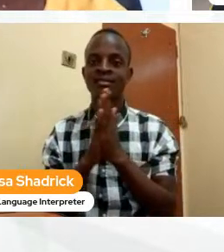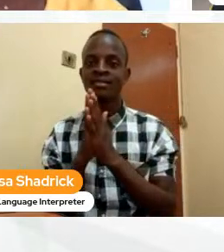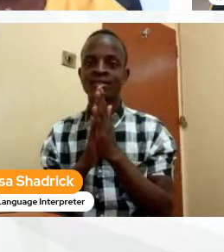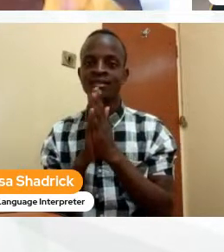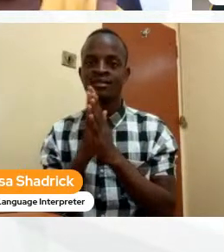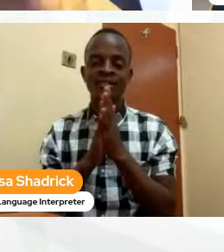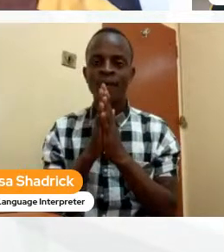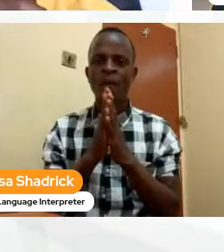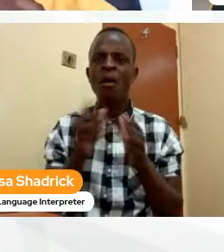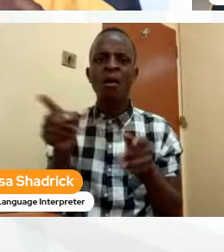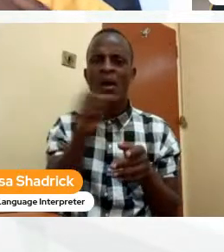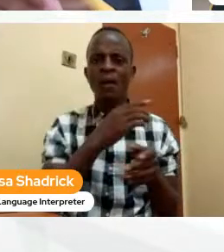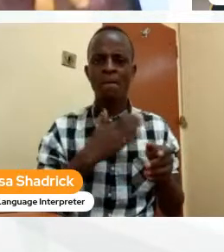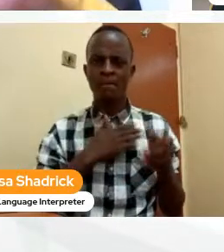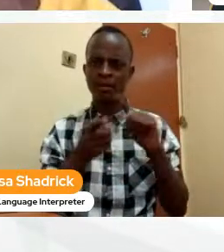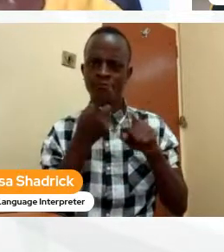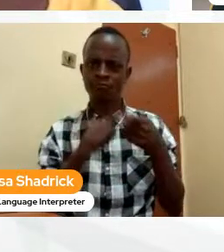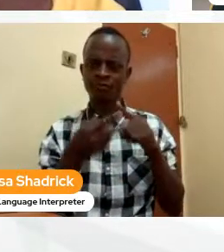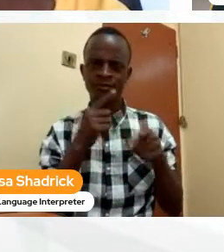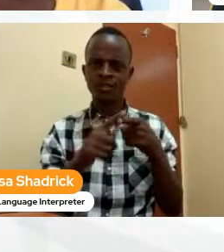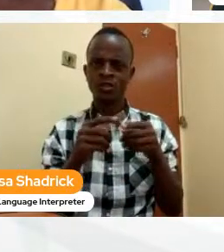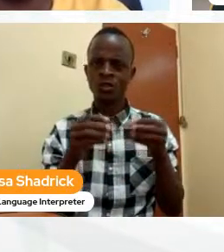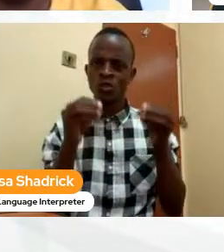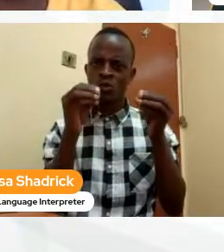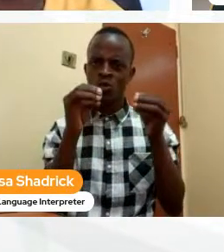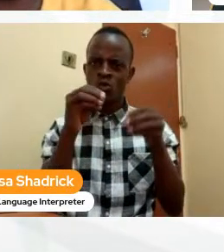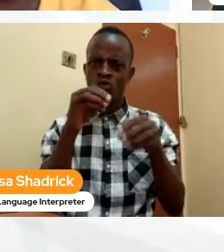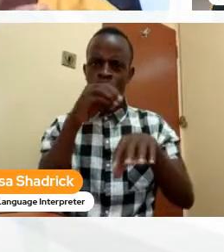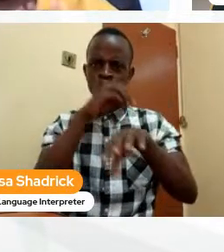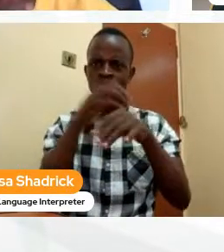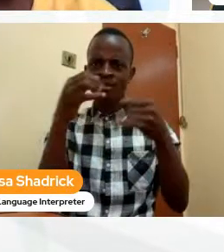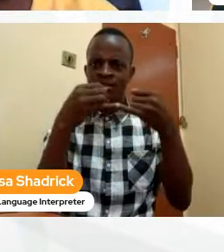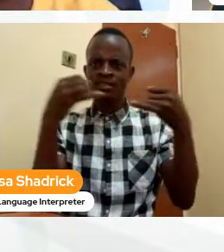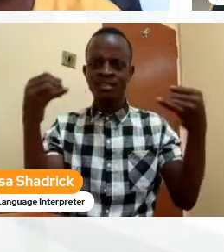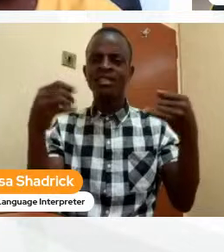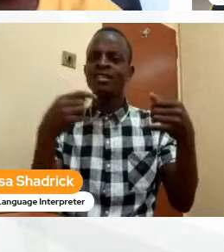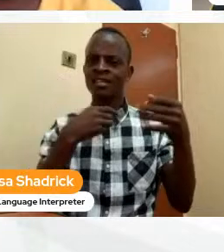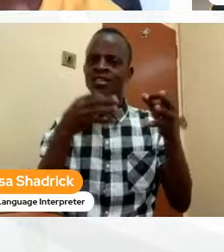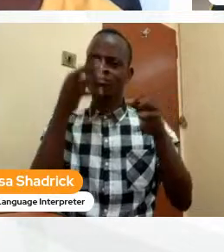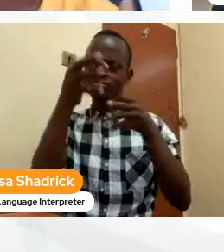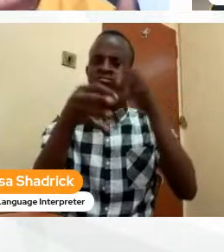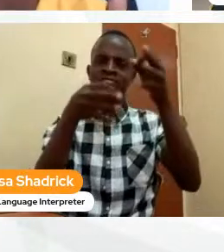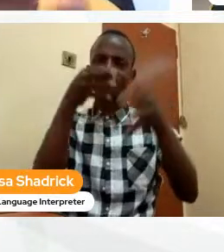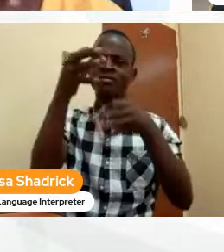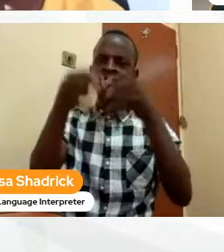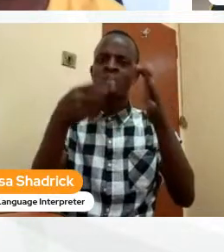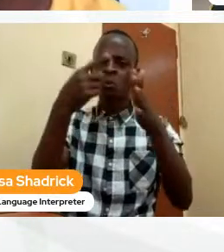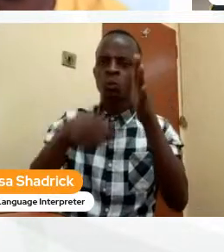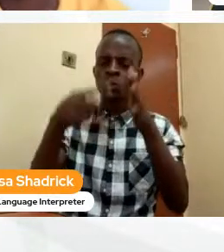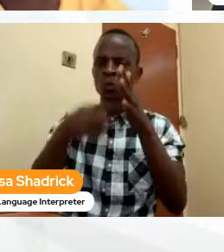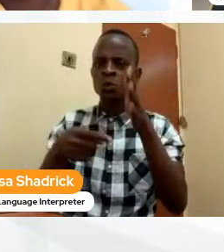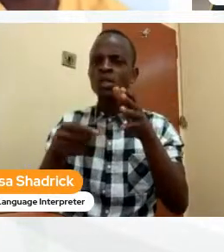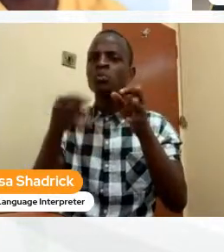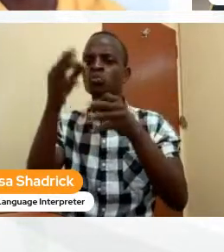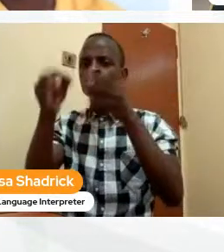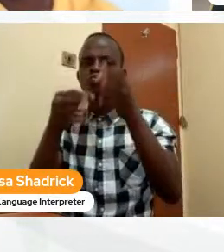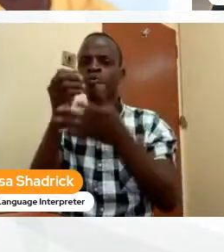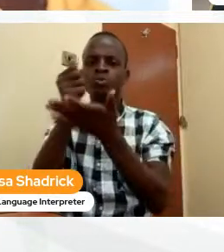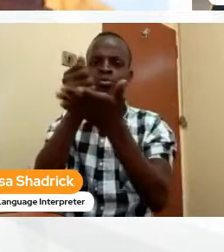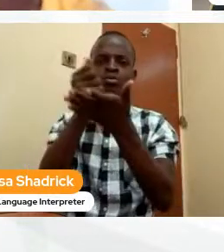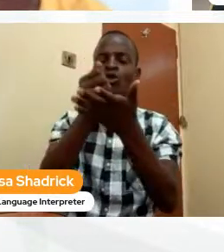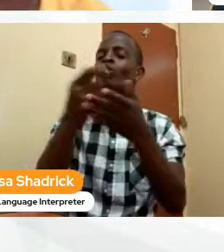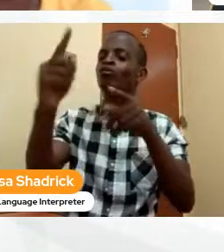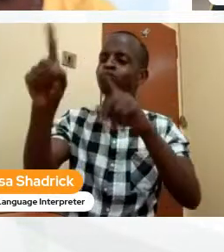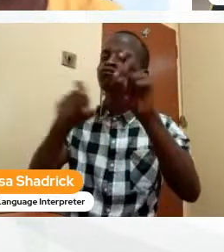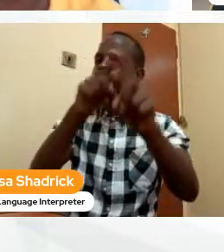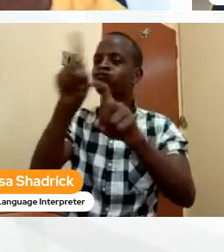online audience, you can send through your questions that you have around the event, and all those other questions